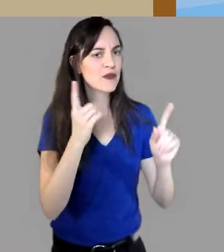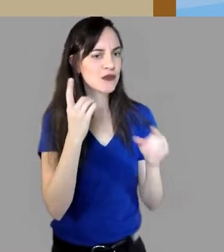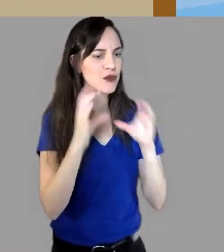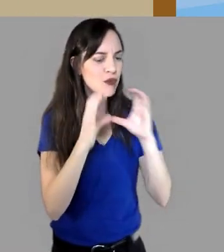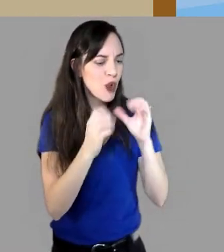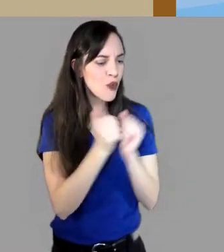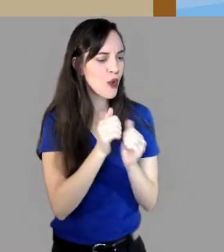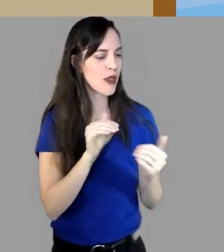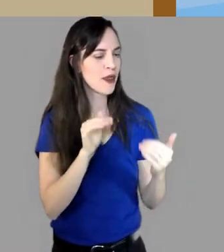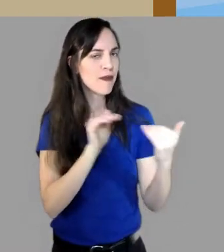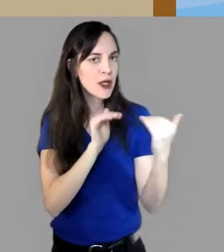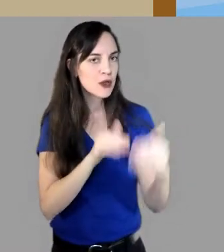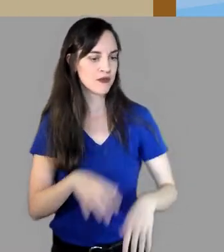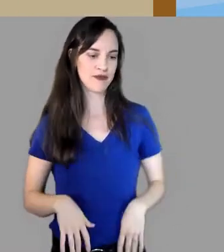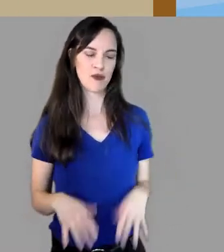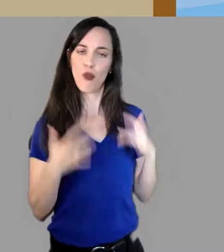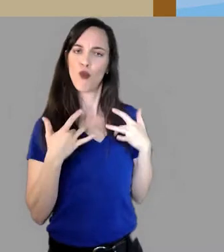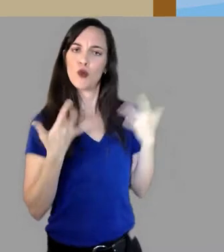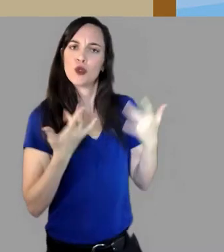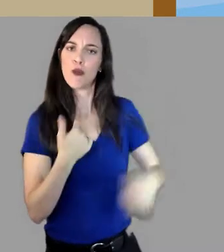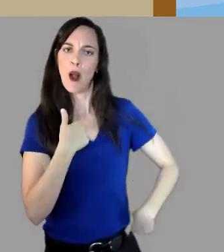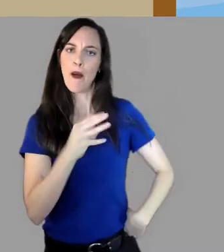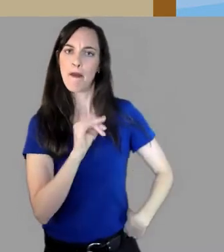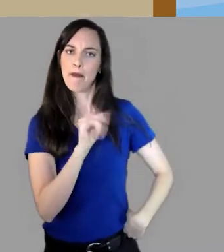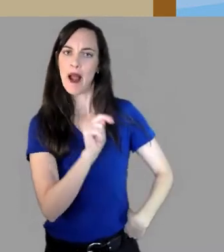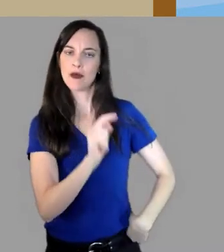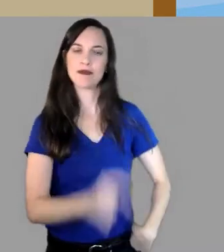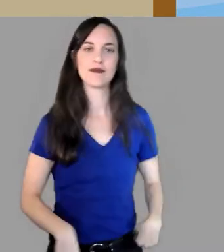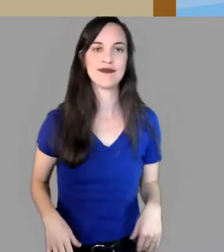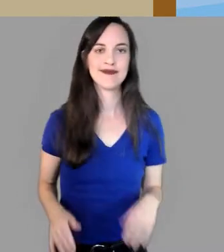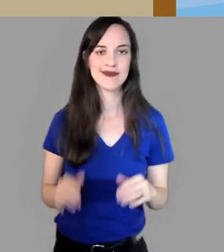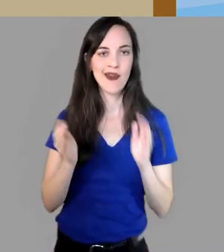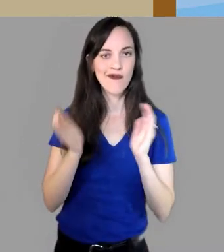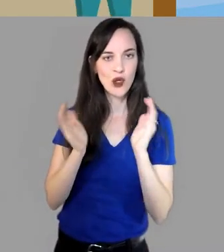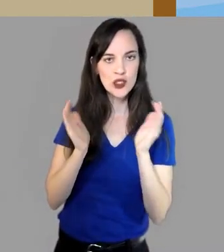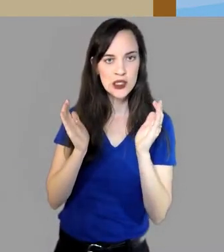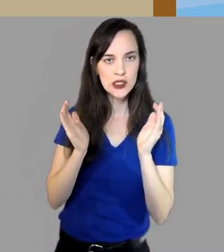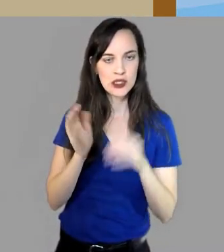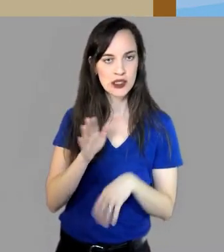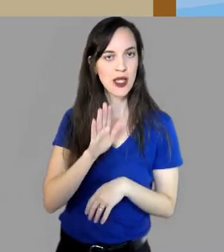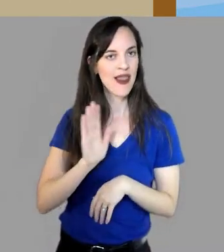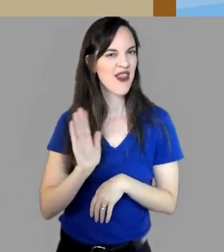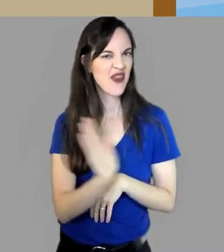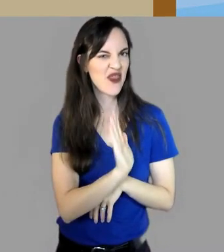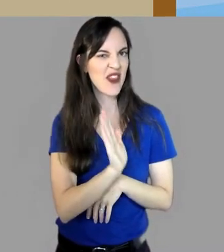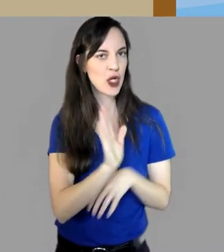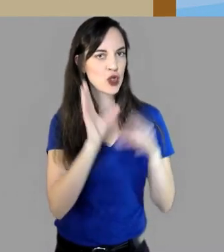communicate with their peers What's up, I'm Matt Versus